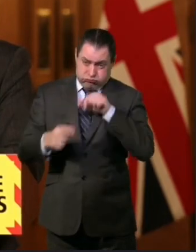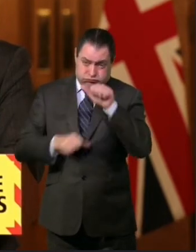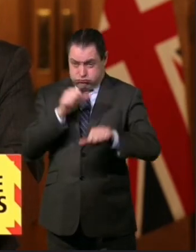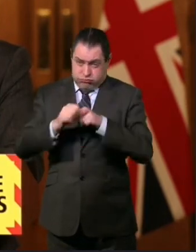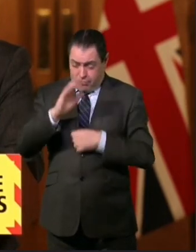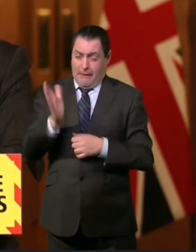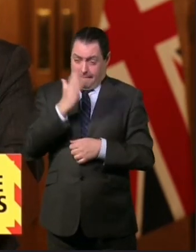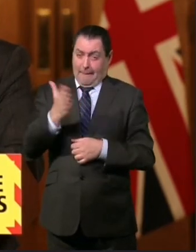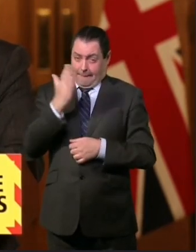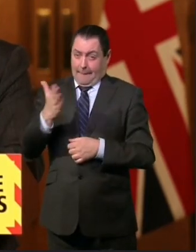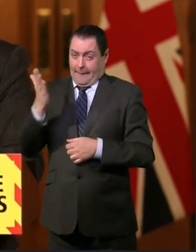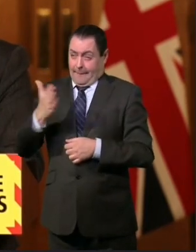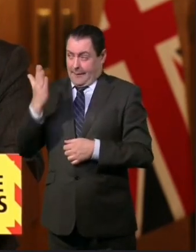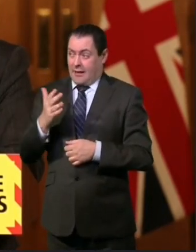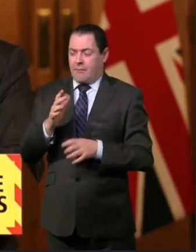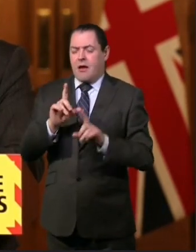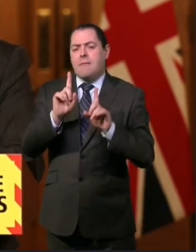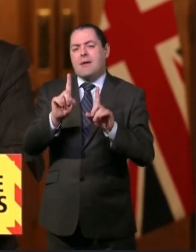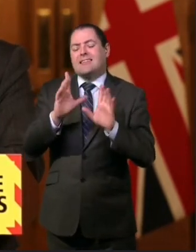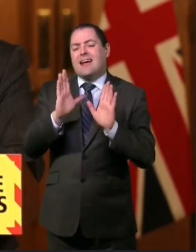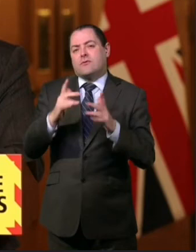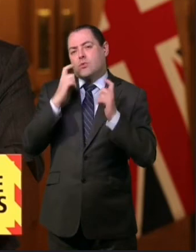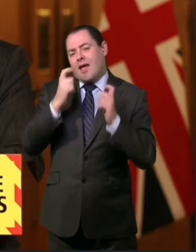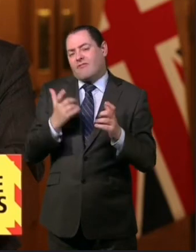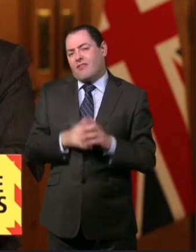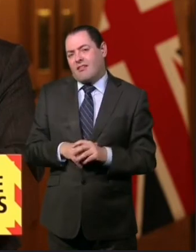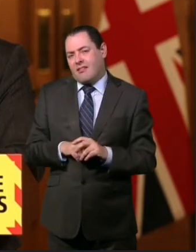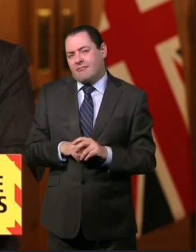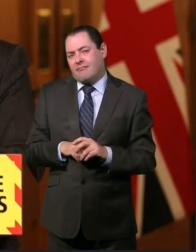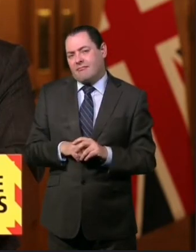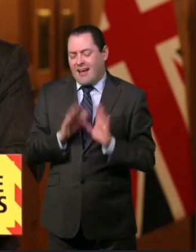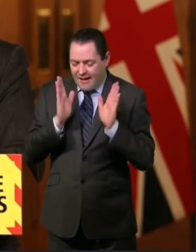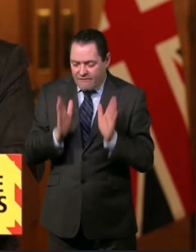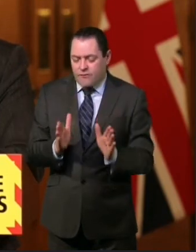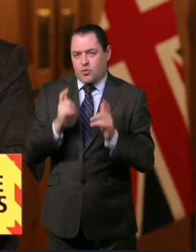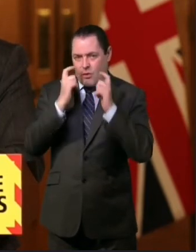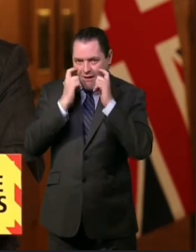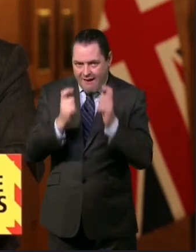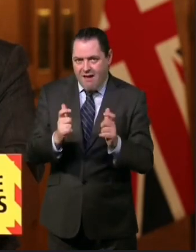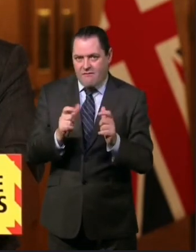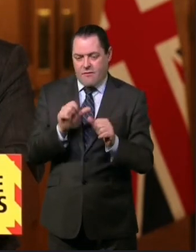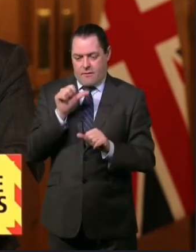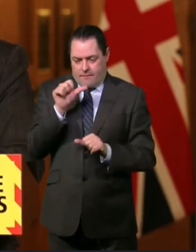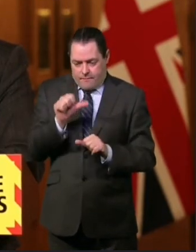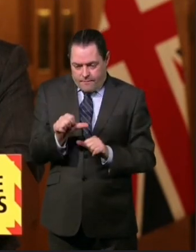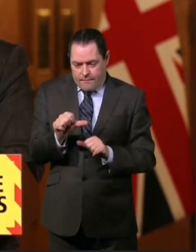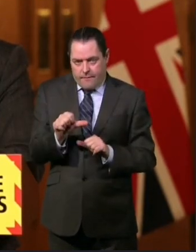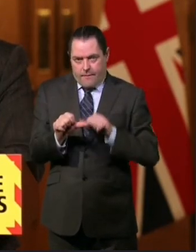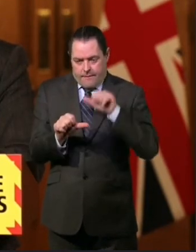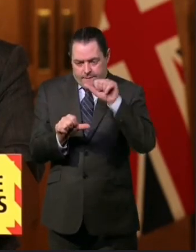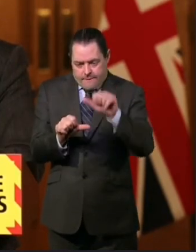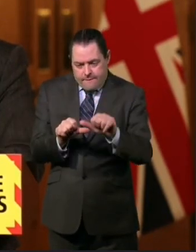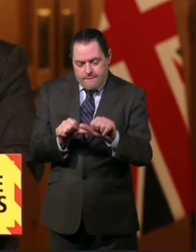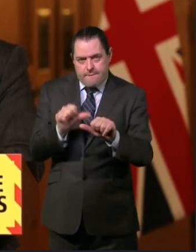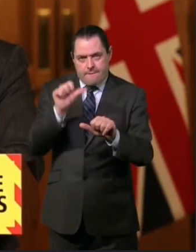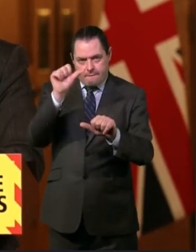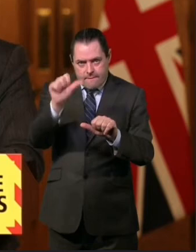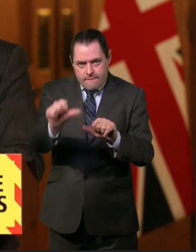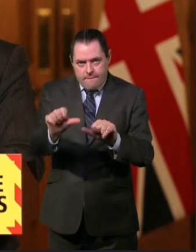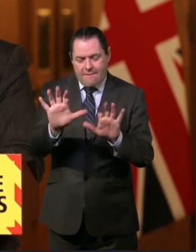very cautious indeed. And I should just add, by the way, that the first thing that we want to be able